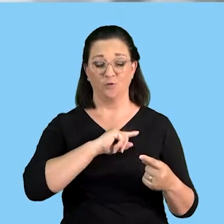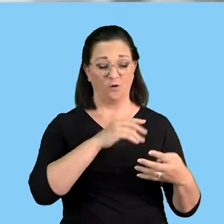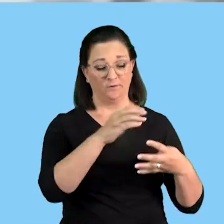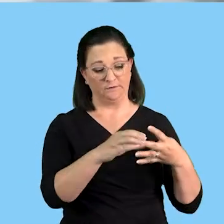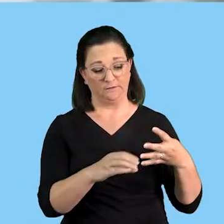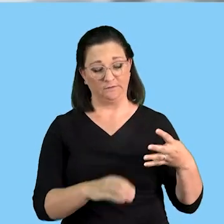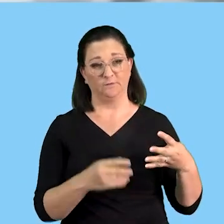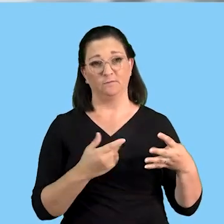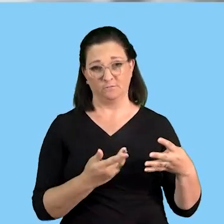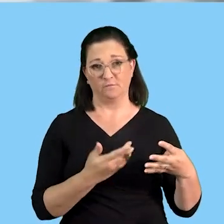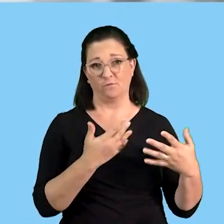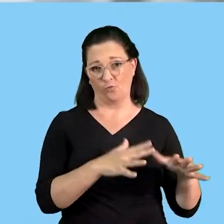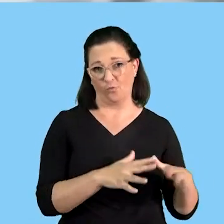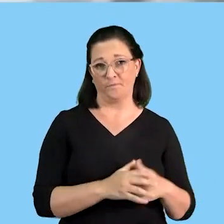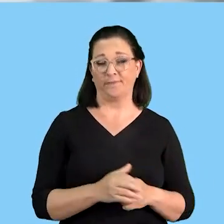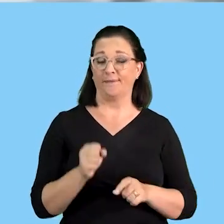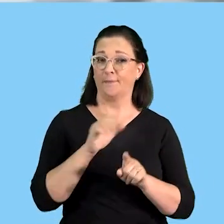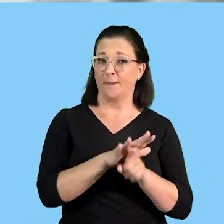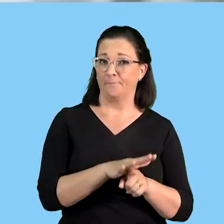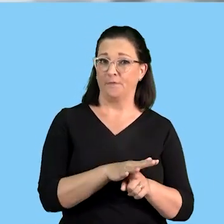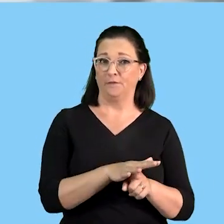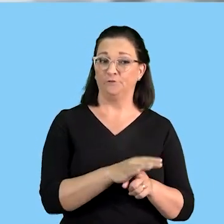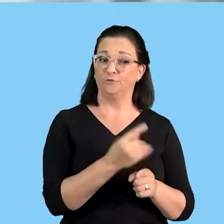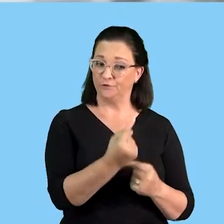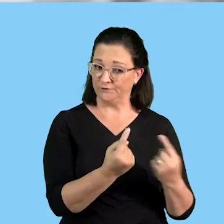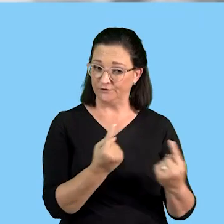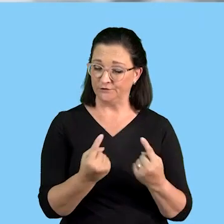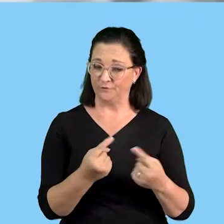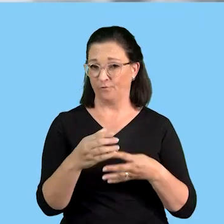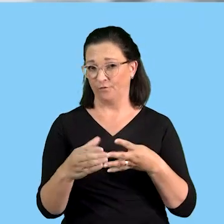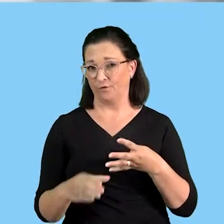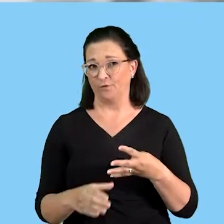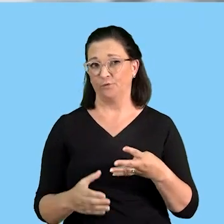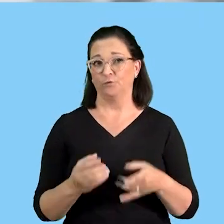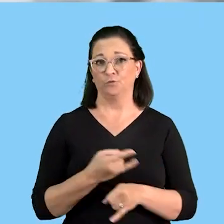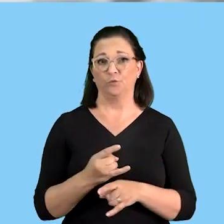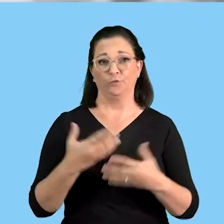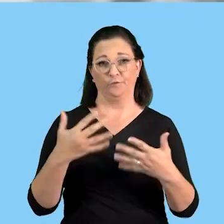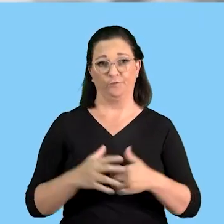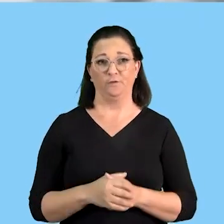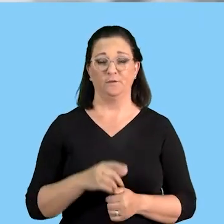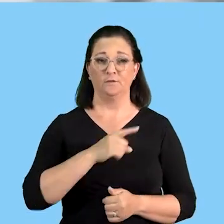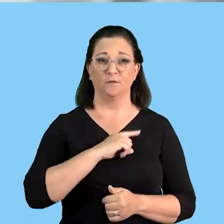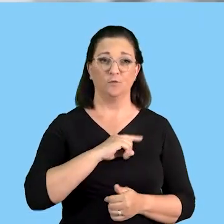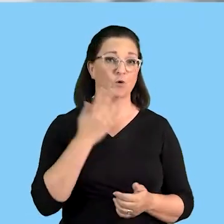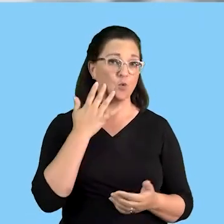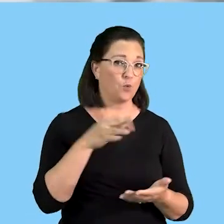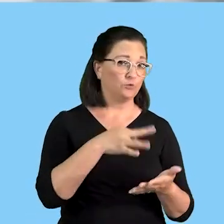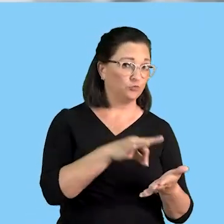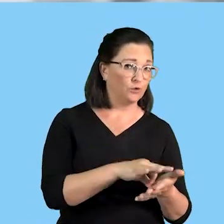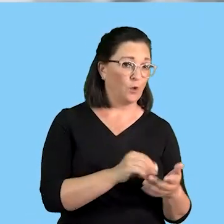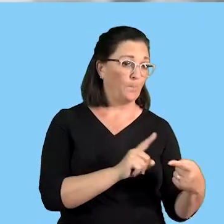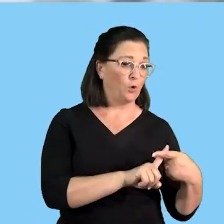characteristics and we also talked about the impact of each form of ownership to say, should you register this, you should know what are the